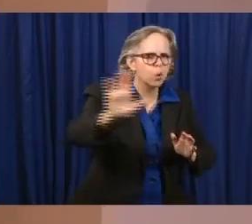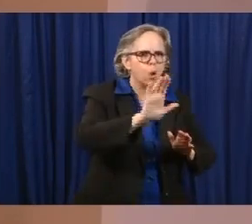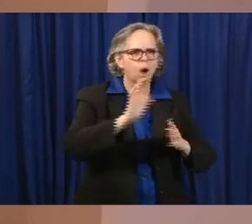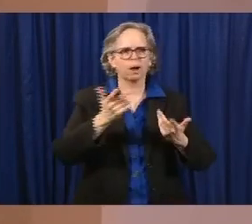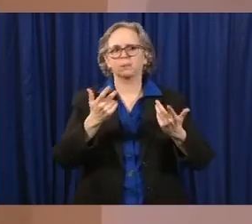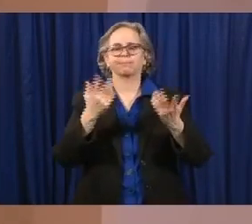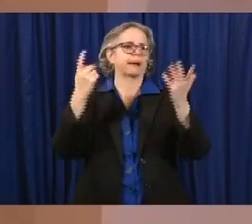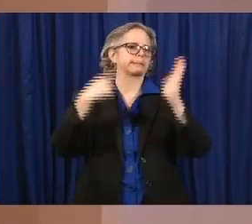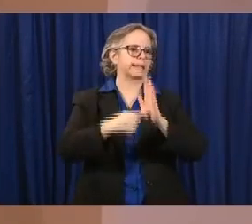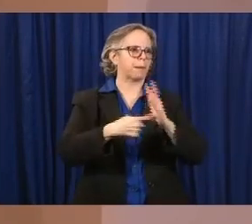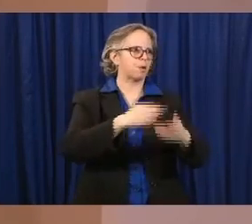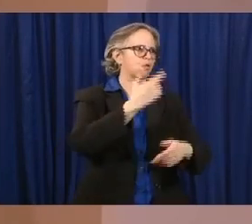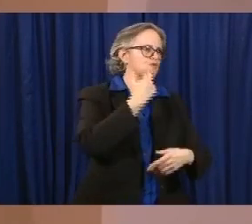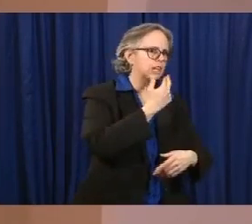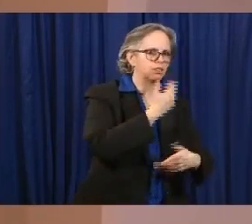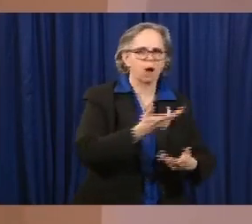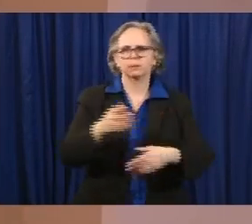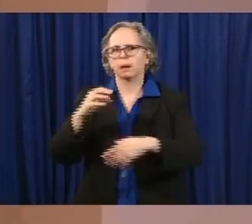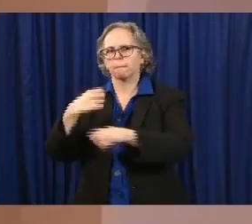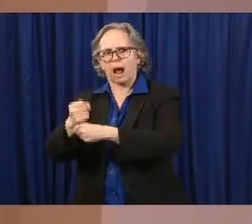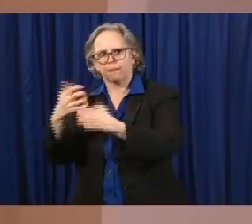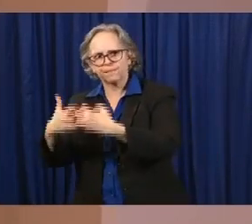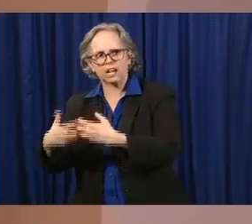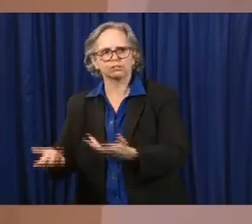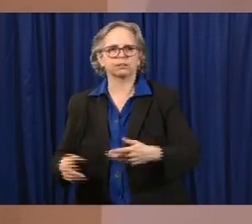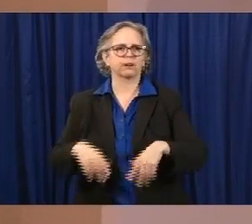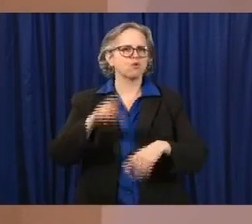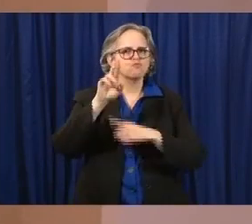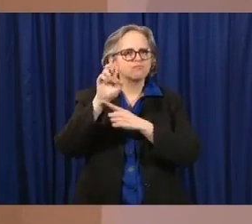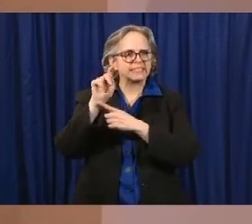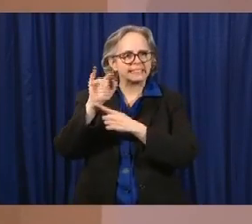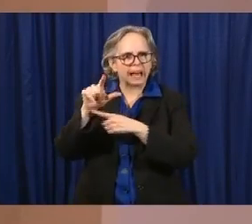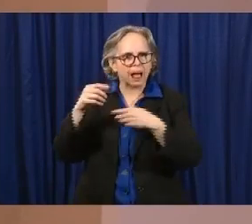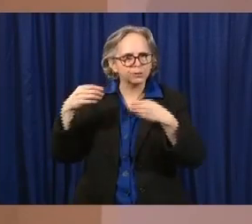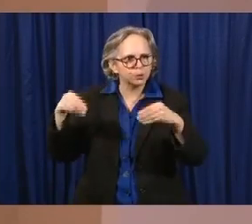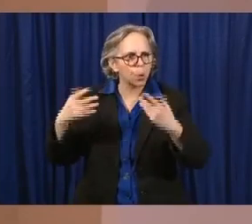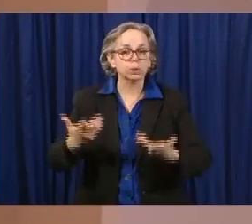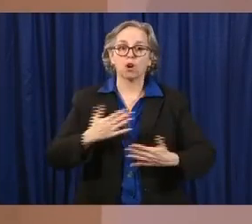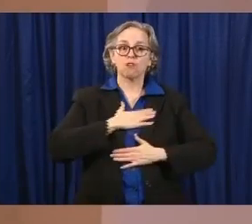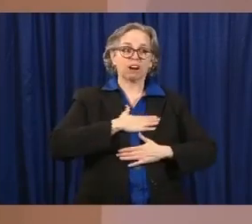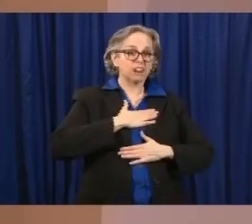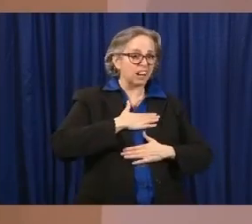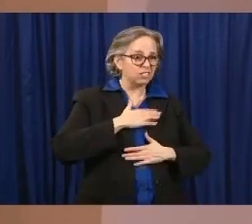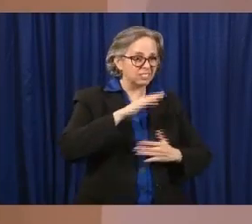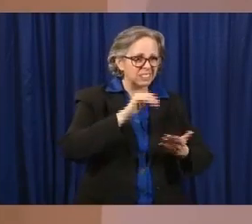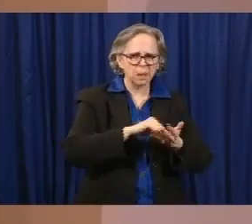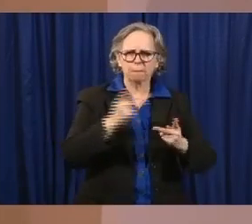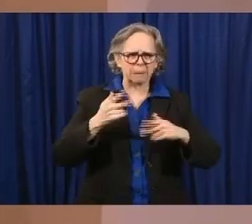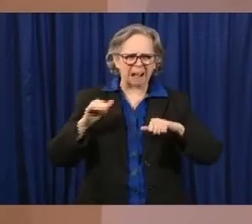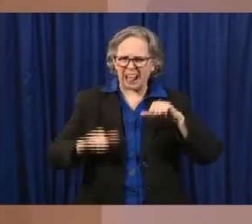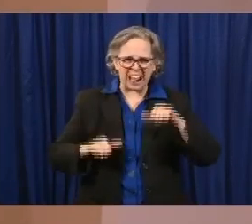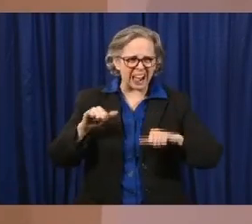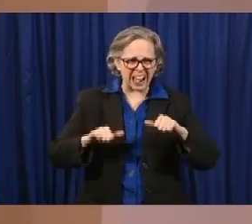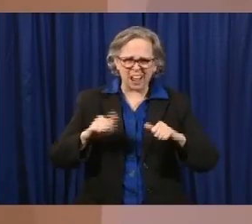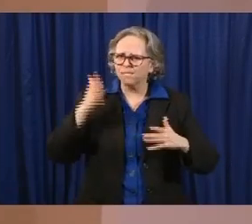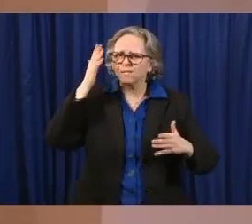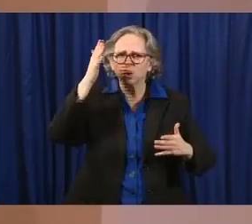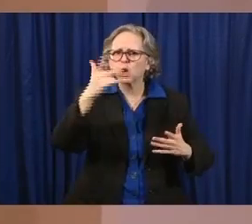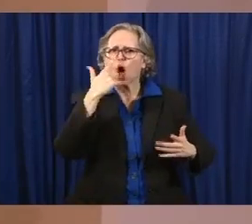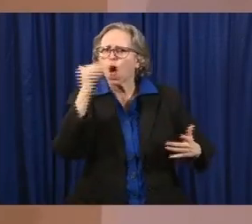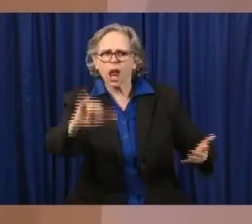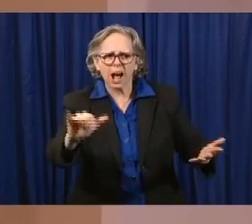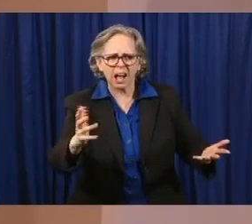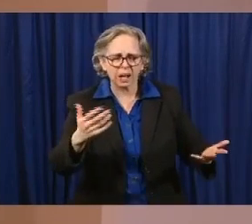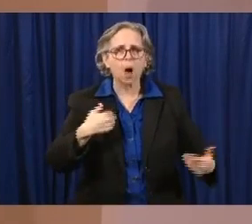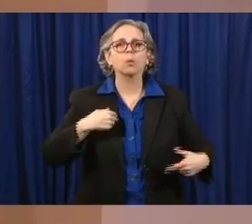manufacturers, retail, recreation, people who are seeking more certainty about their future. We're listening, taking